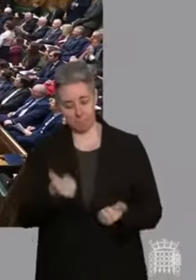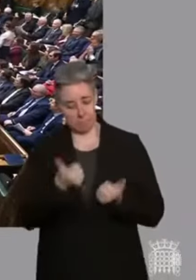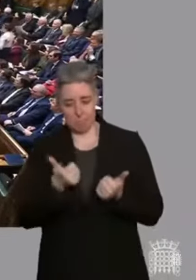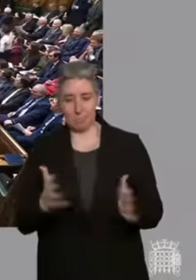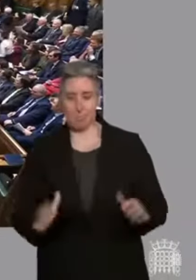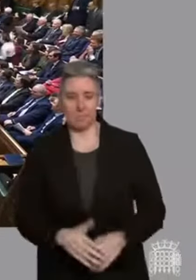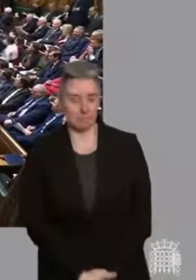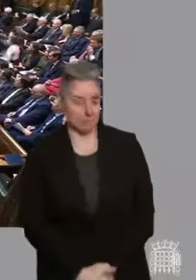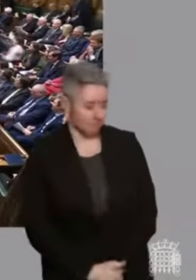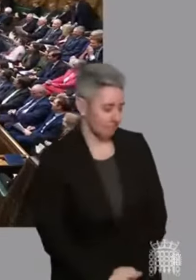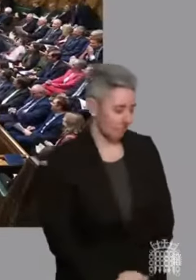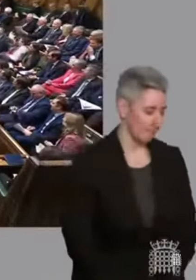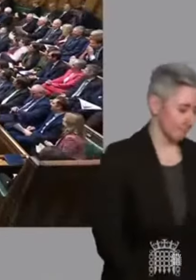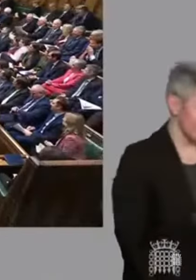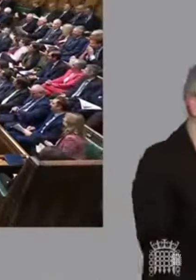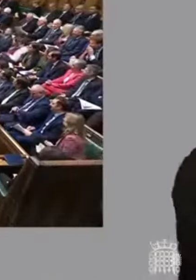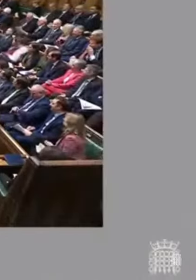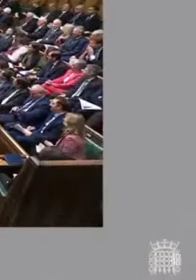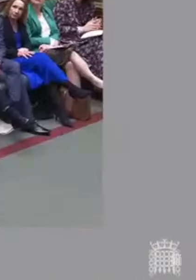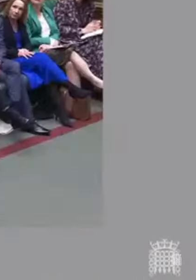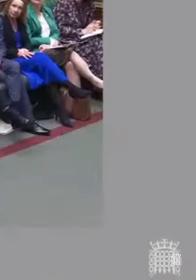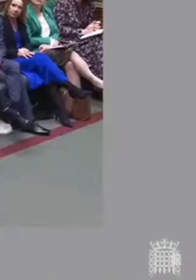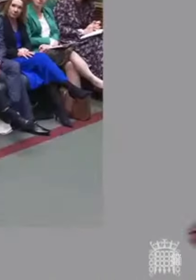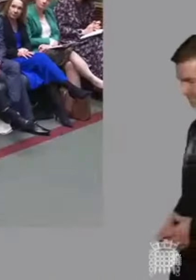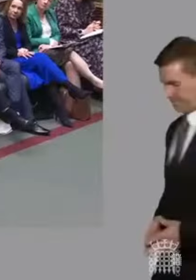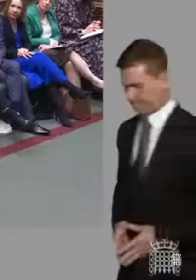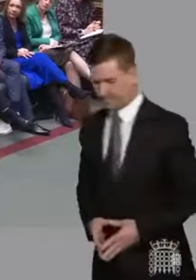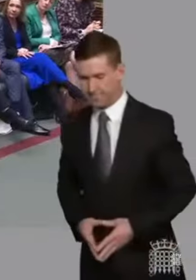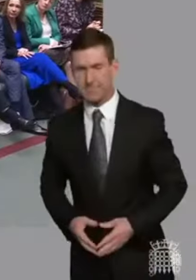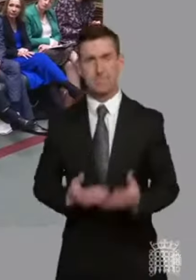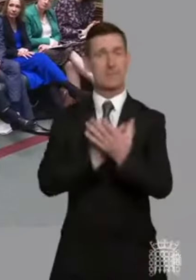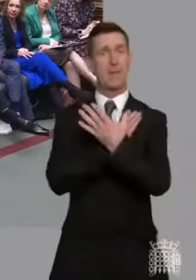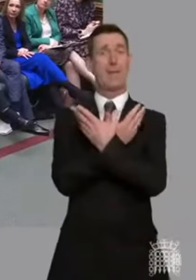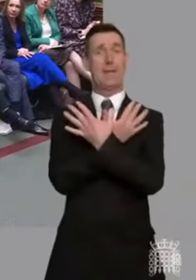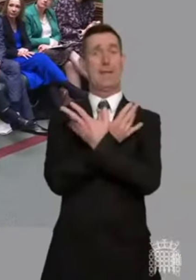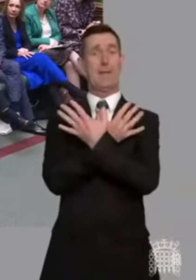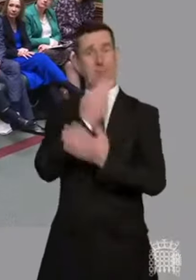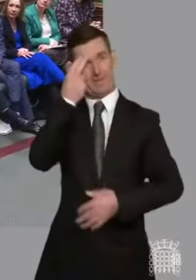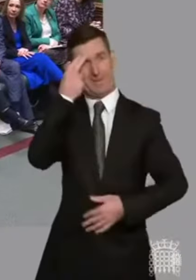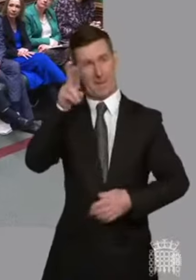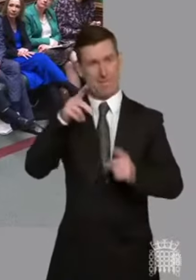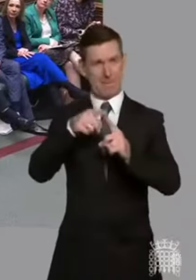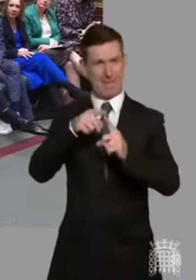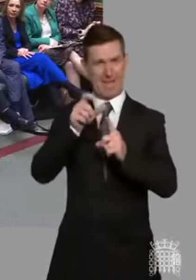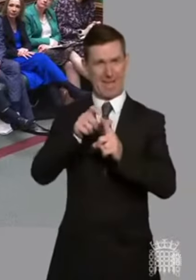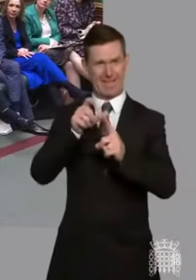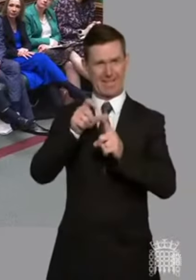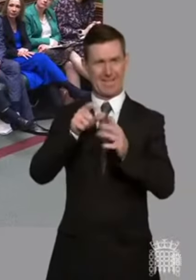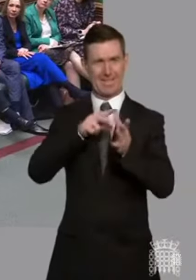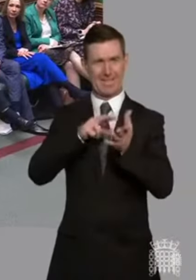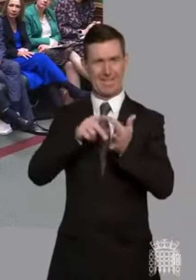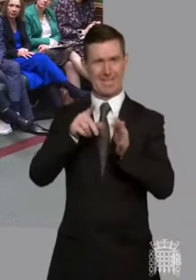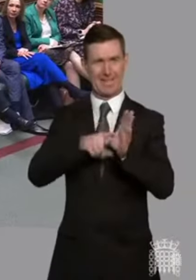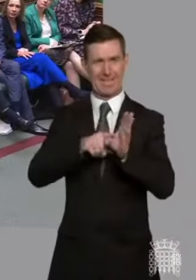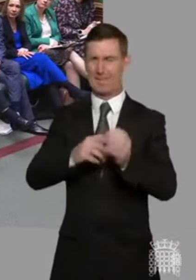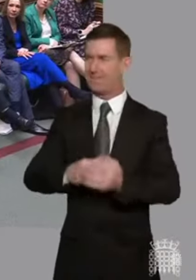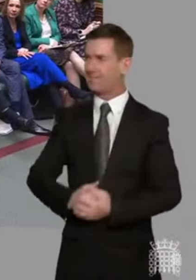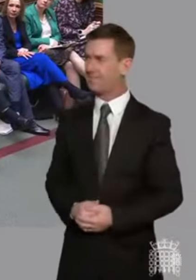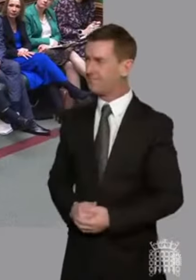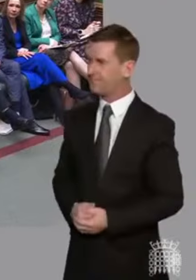Davey. Thank you, Mr. Speaker. Can I associate myself with the remarks of the Prime Minister about the terrible murder of